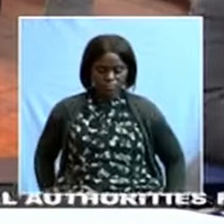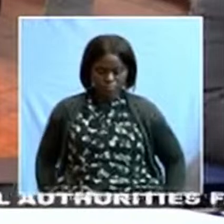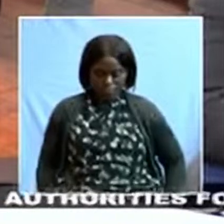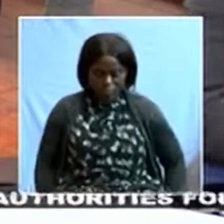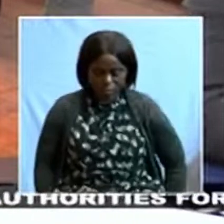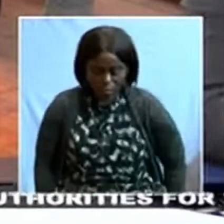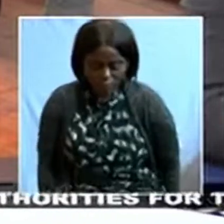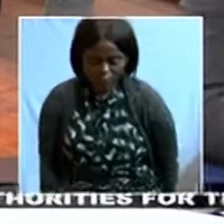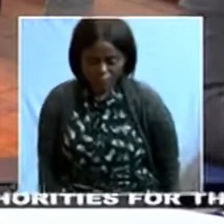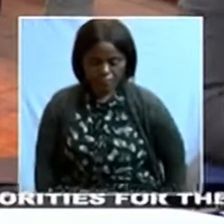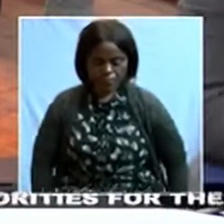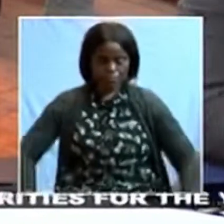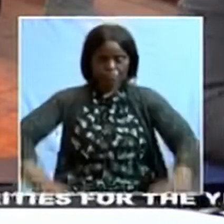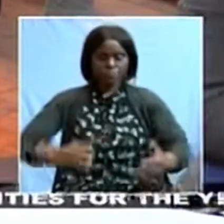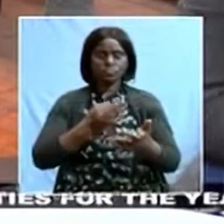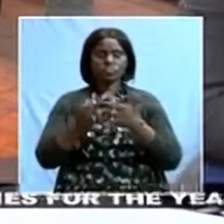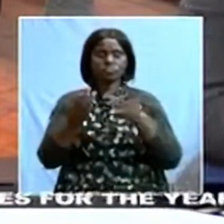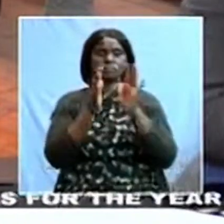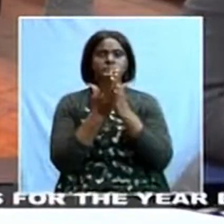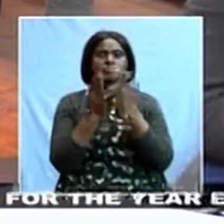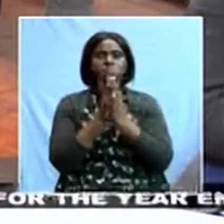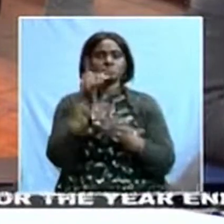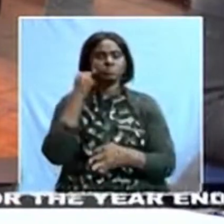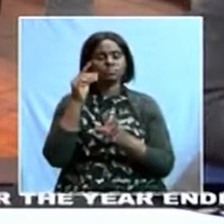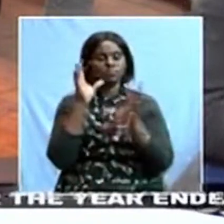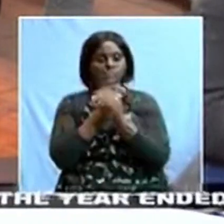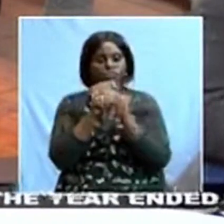A failure to provide white book for